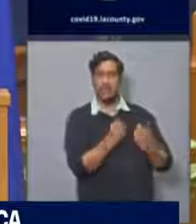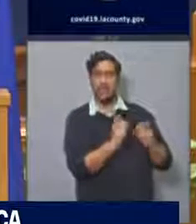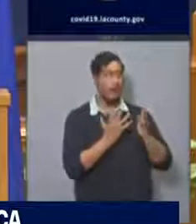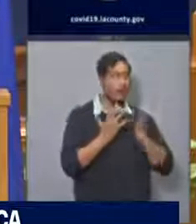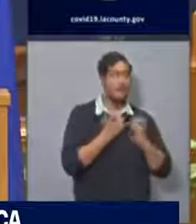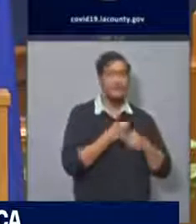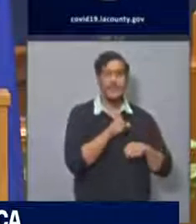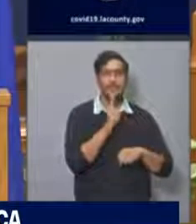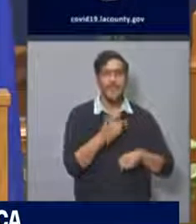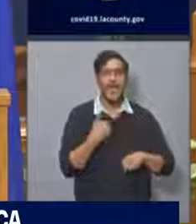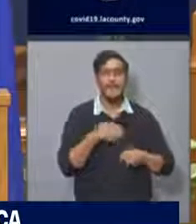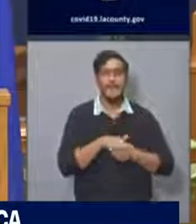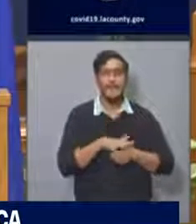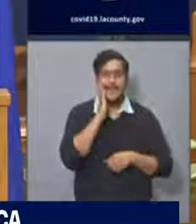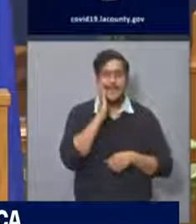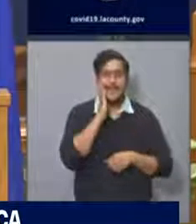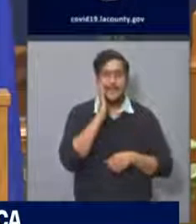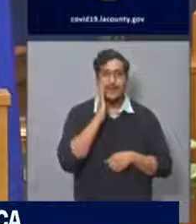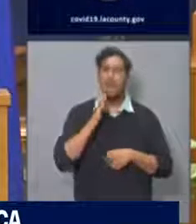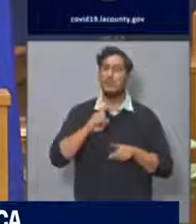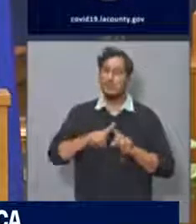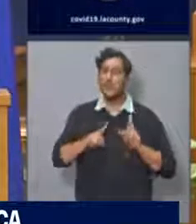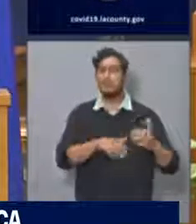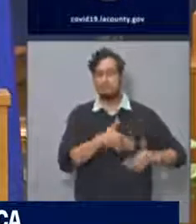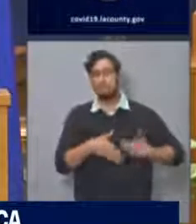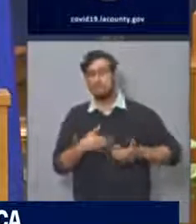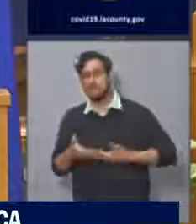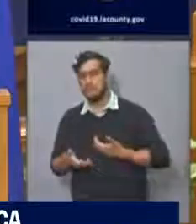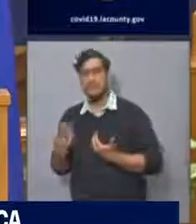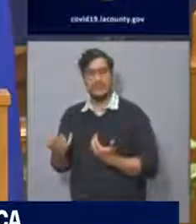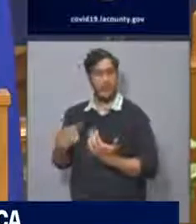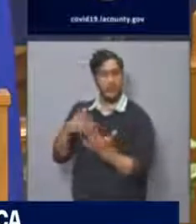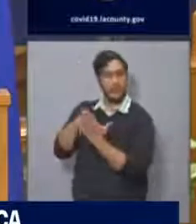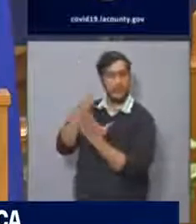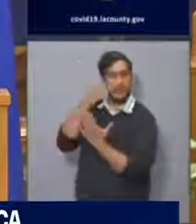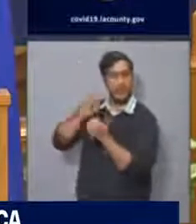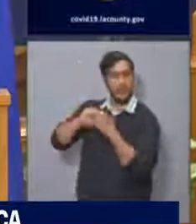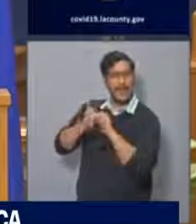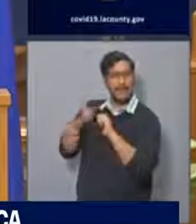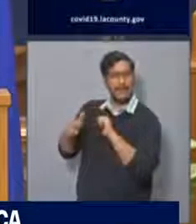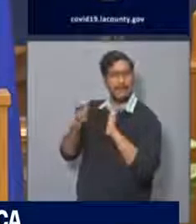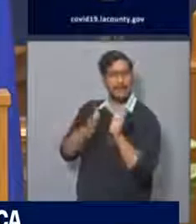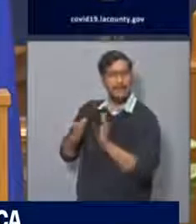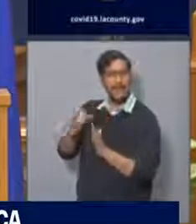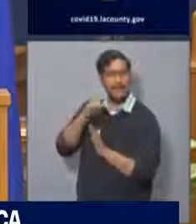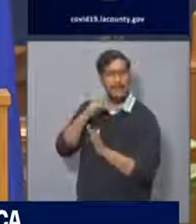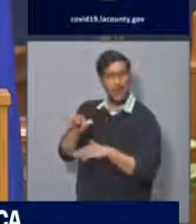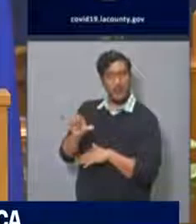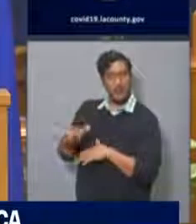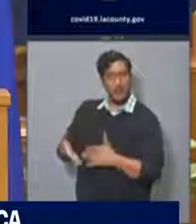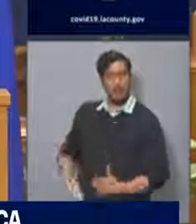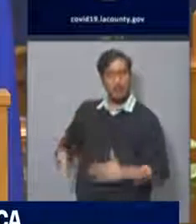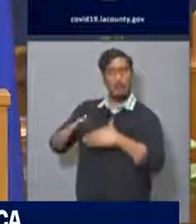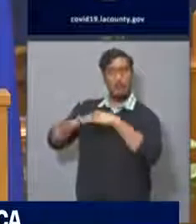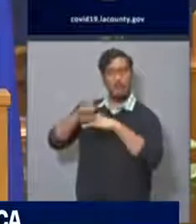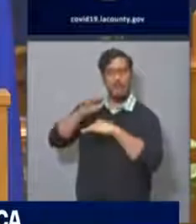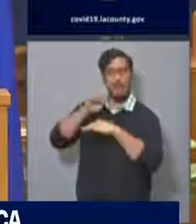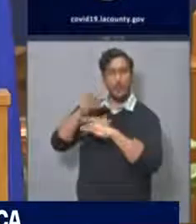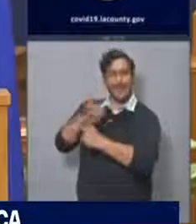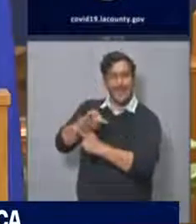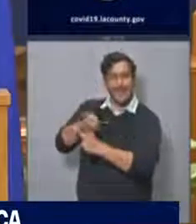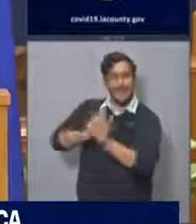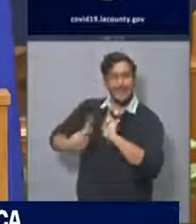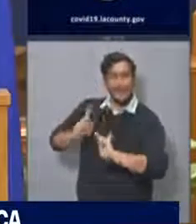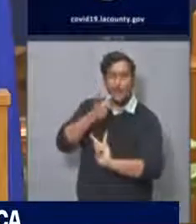hospital beds. I think we've learned over time how we need to prepare for increases in caring for people who